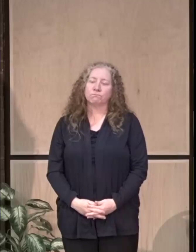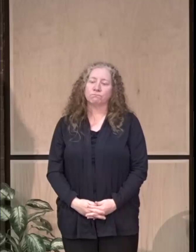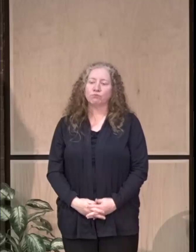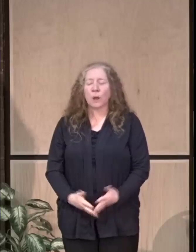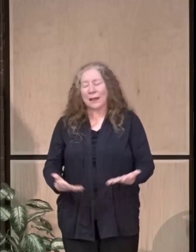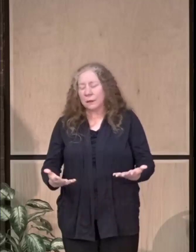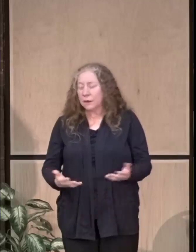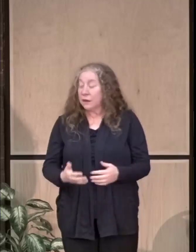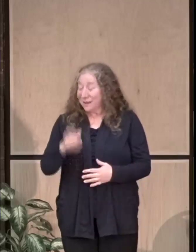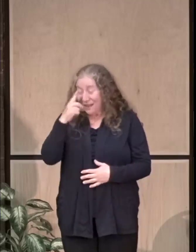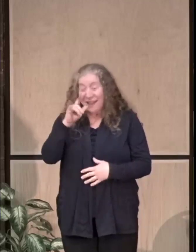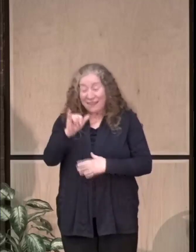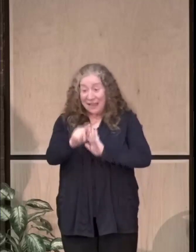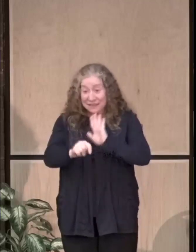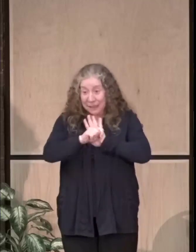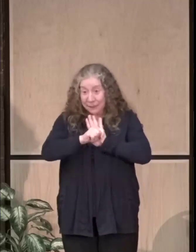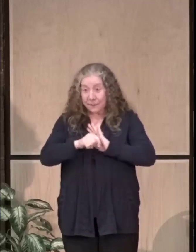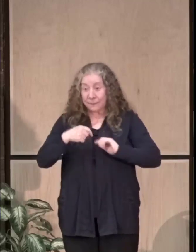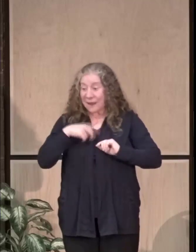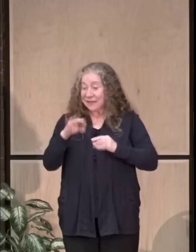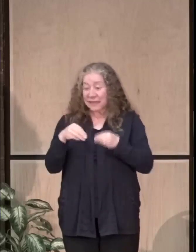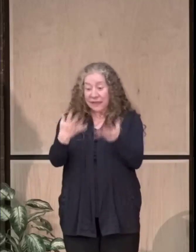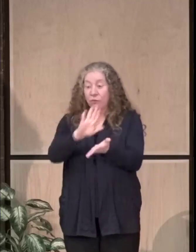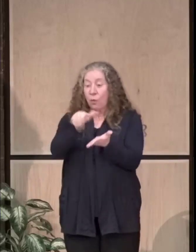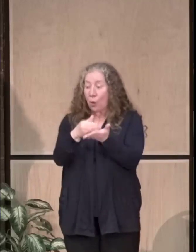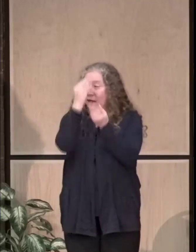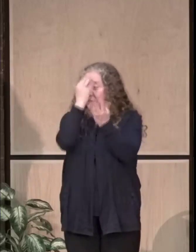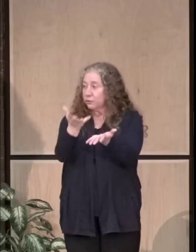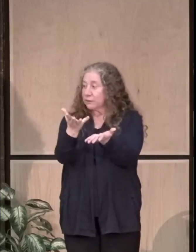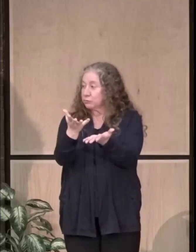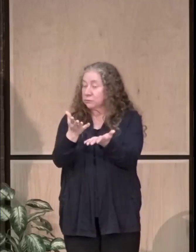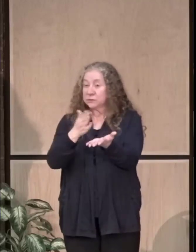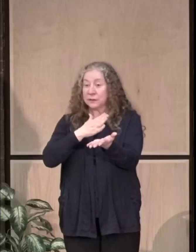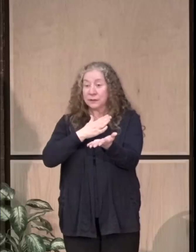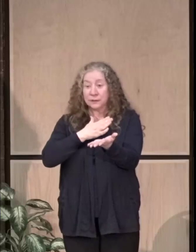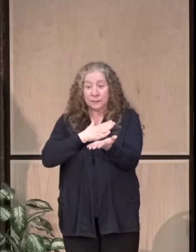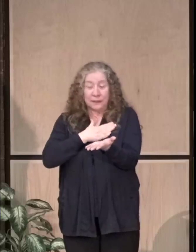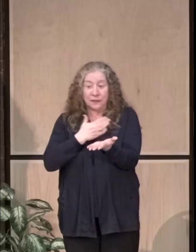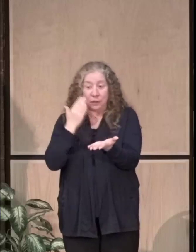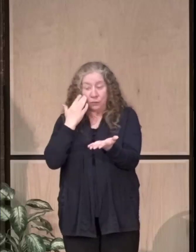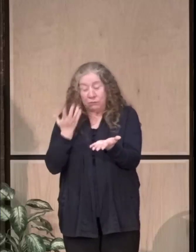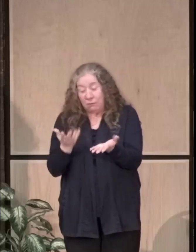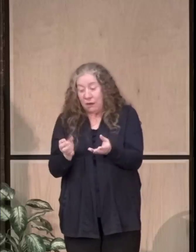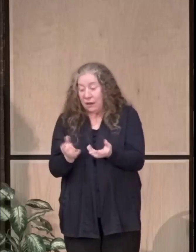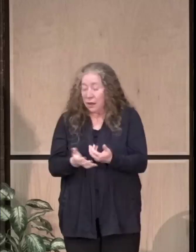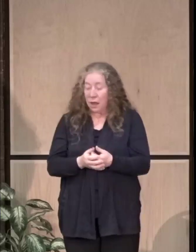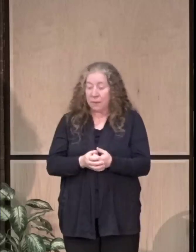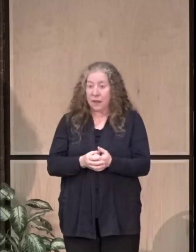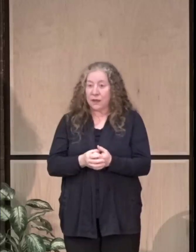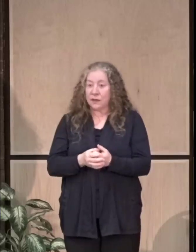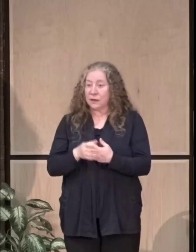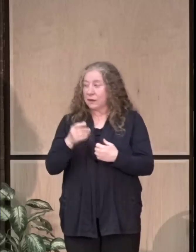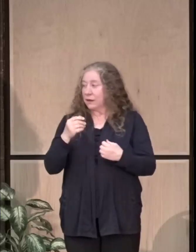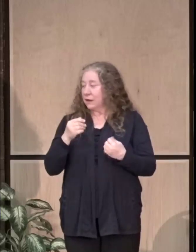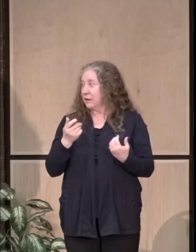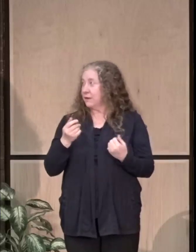No, I mean, at the time when I provided them all the information, now, because mind you, obviously, I think everyone can be understand